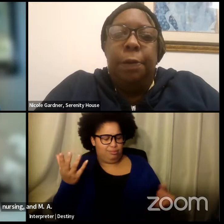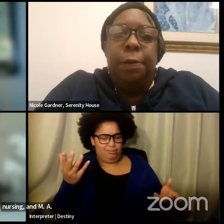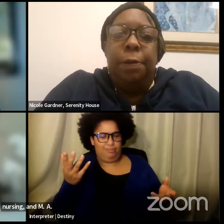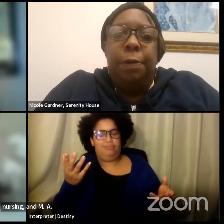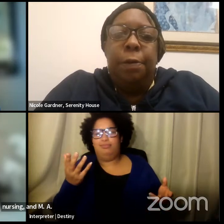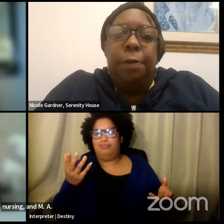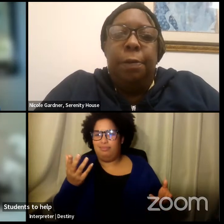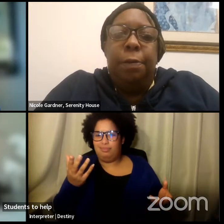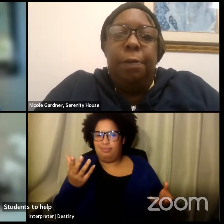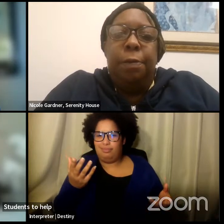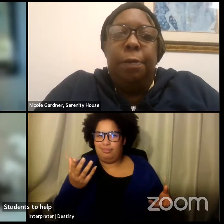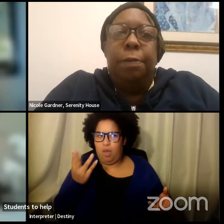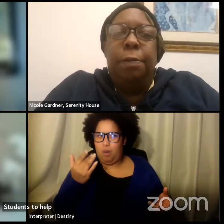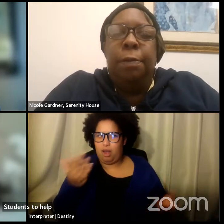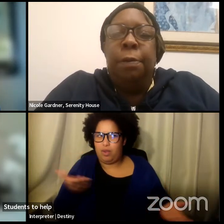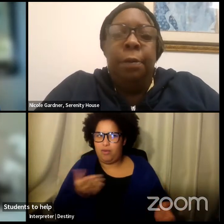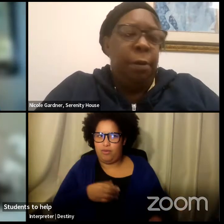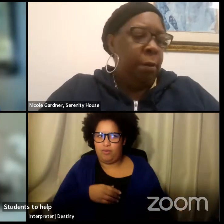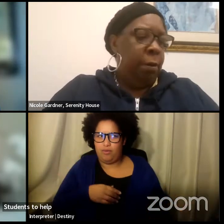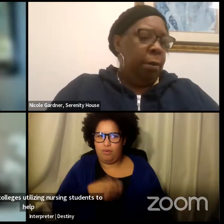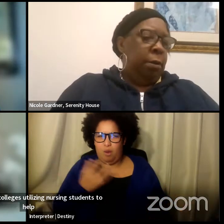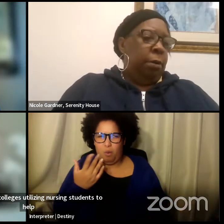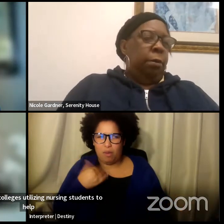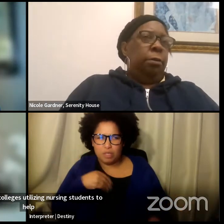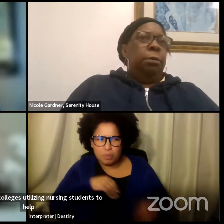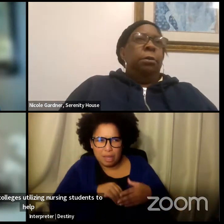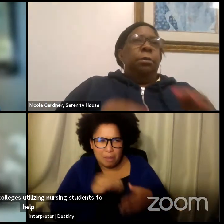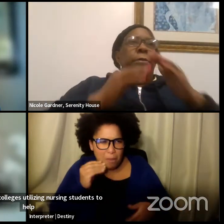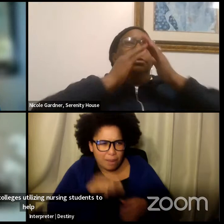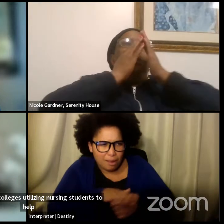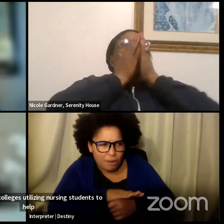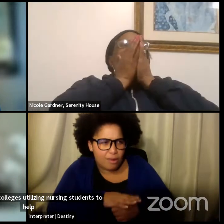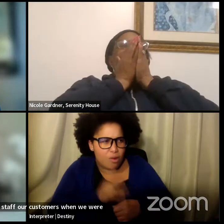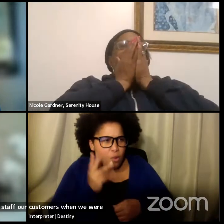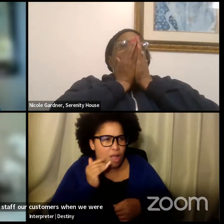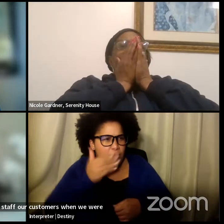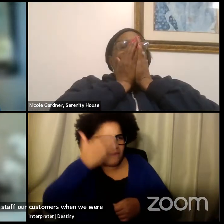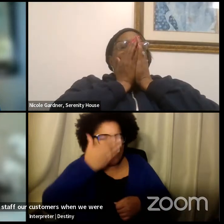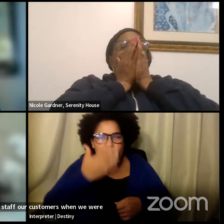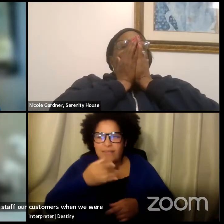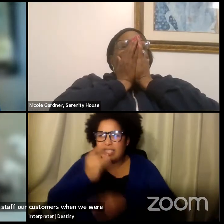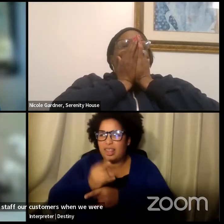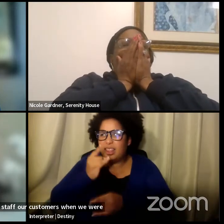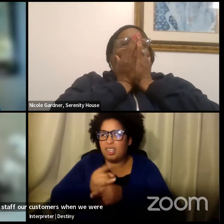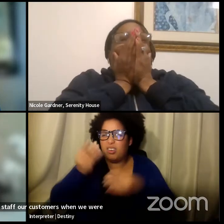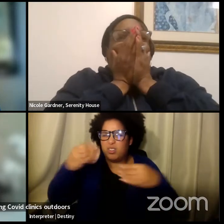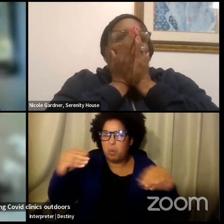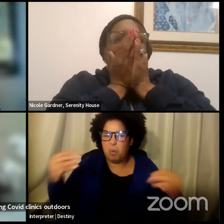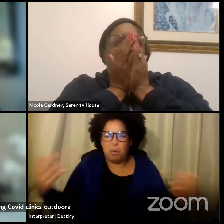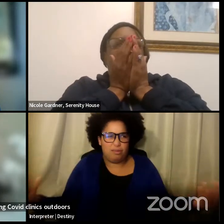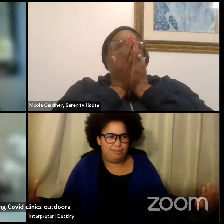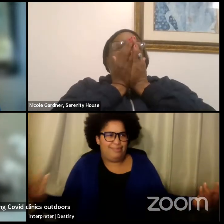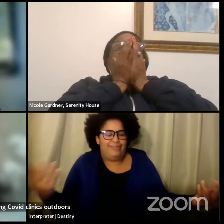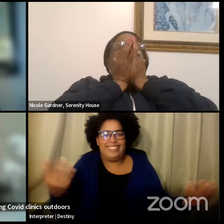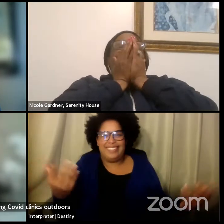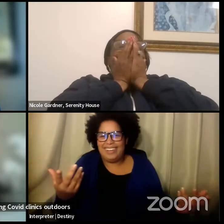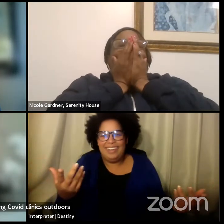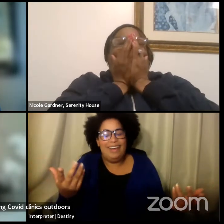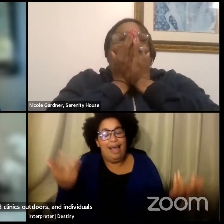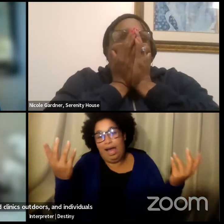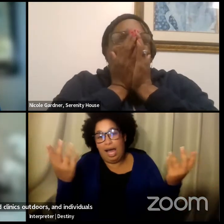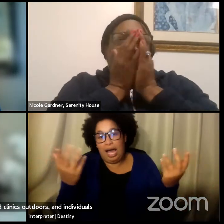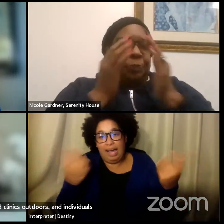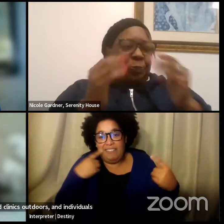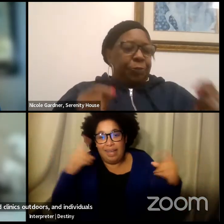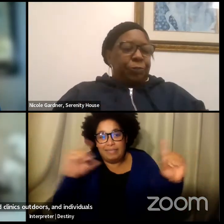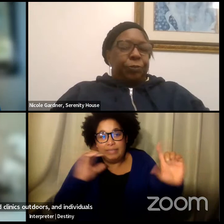like, why are you here? Why would you be in my neighborhood? Why would you be in front of this liquor store? That